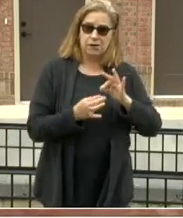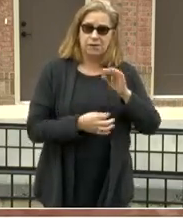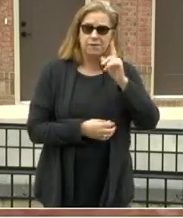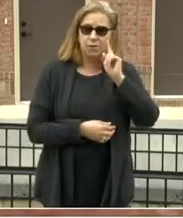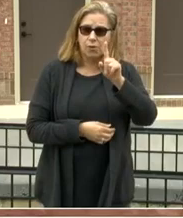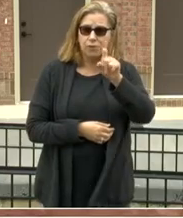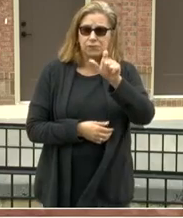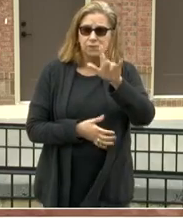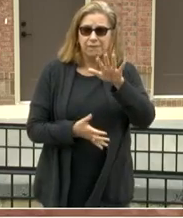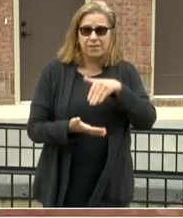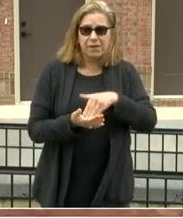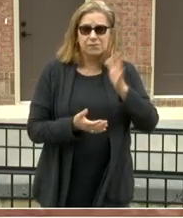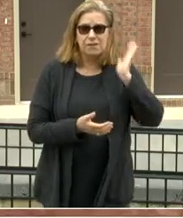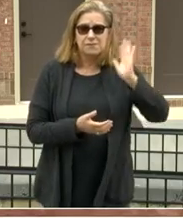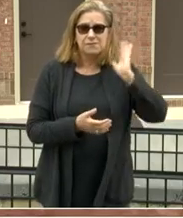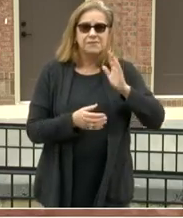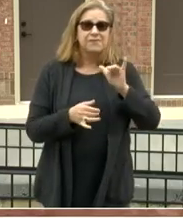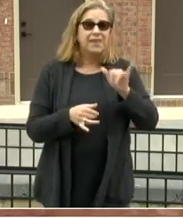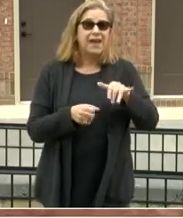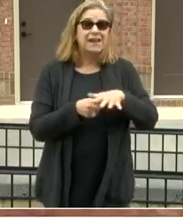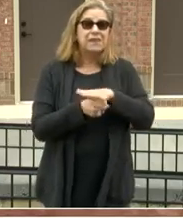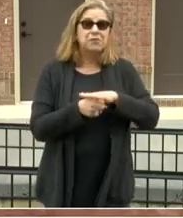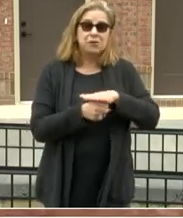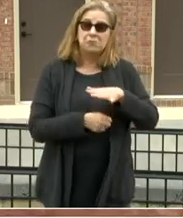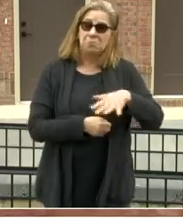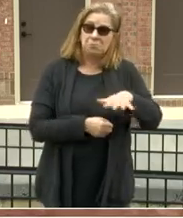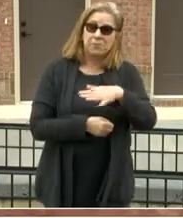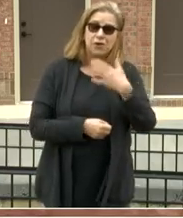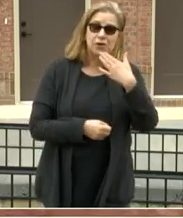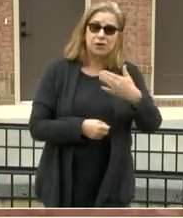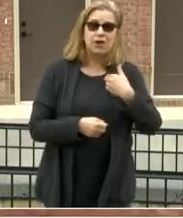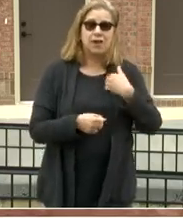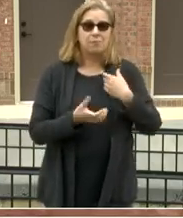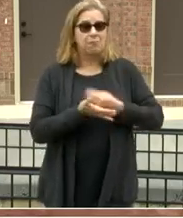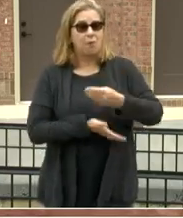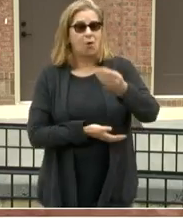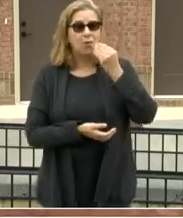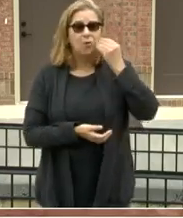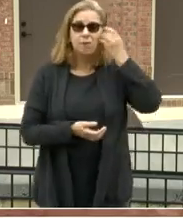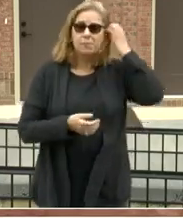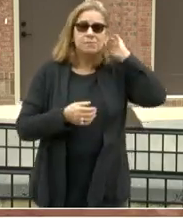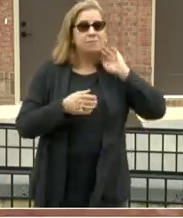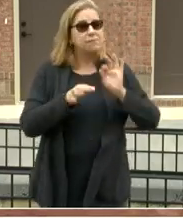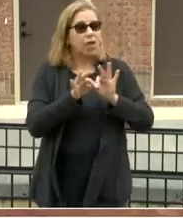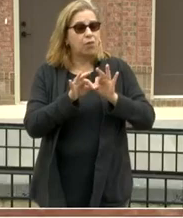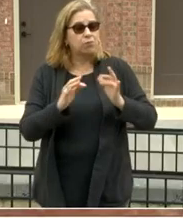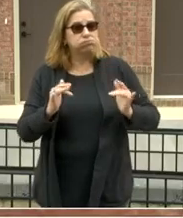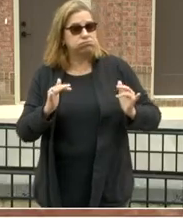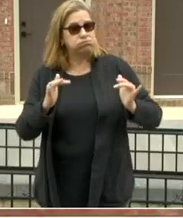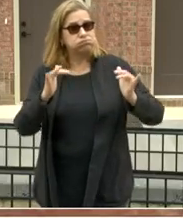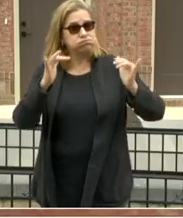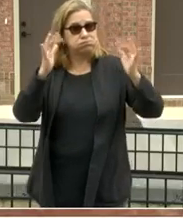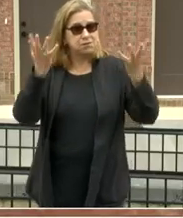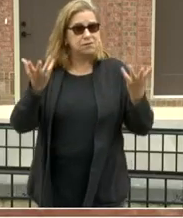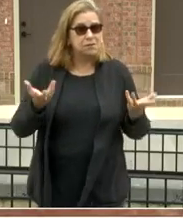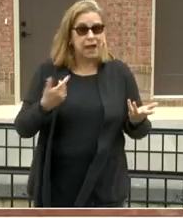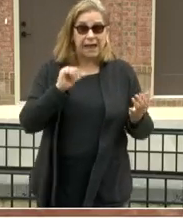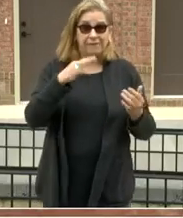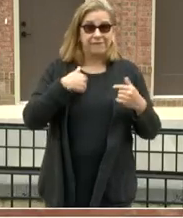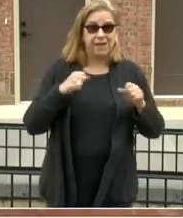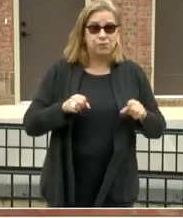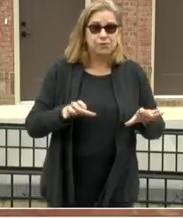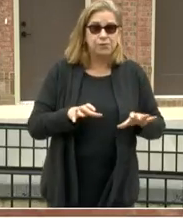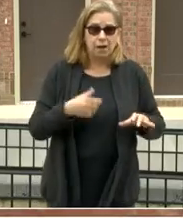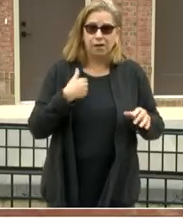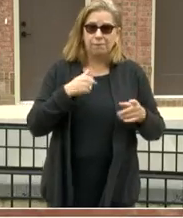$125,000 in a neighborhood that was good, that was on its way to being great. And because I was able to do that in a first-time home